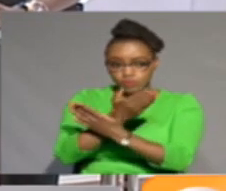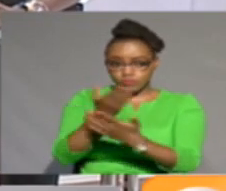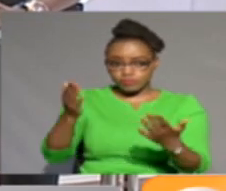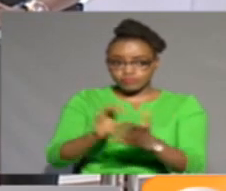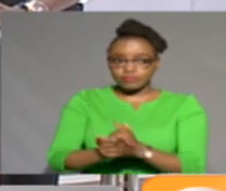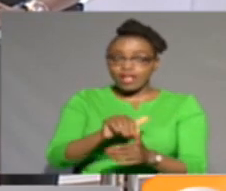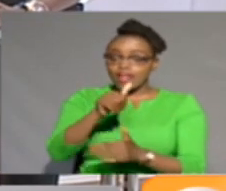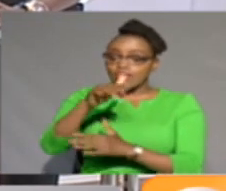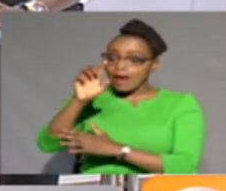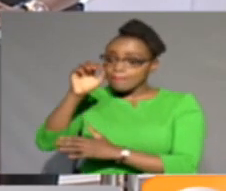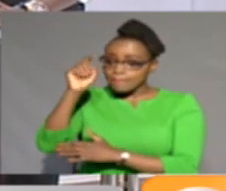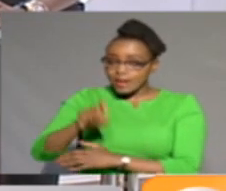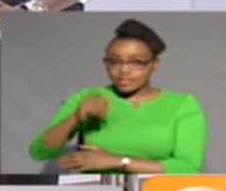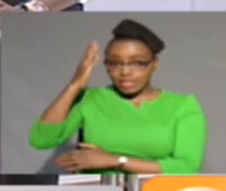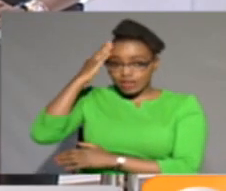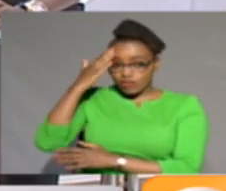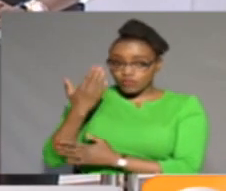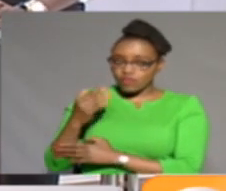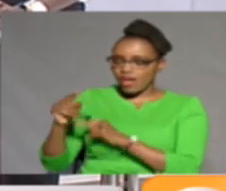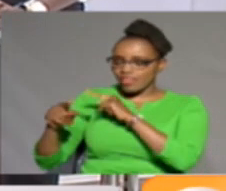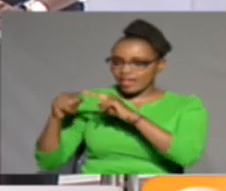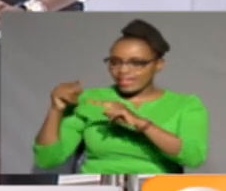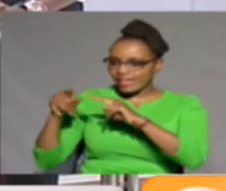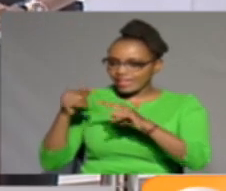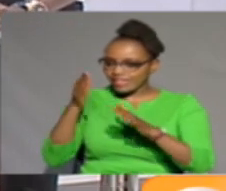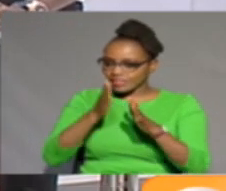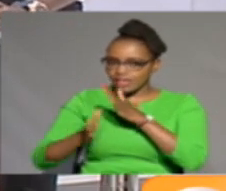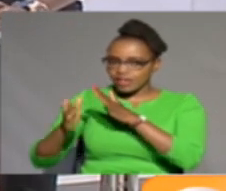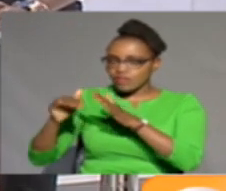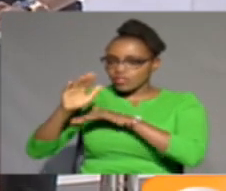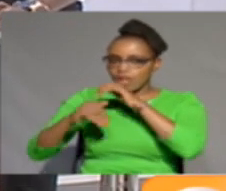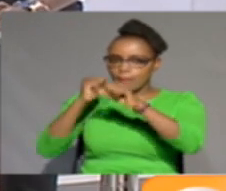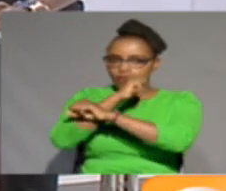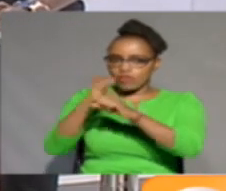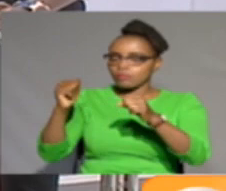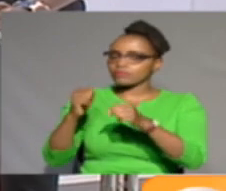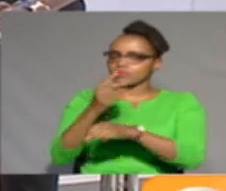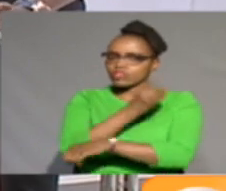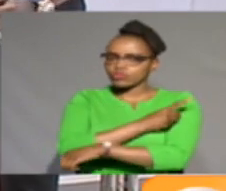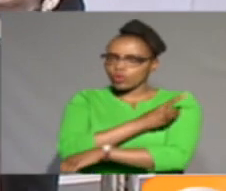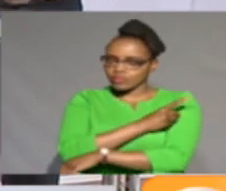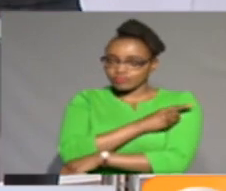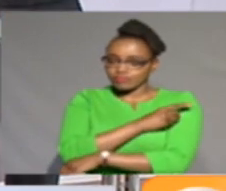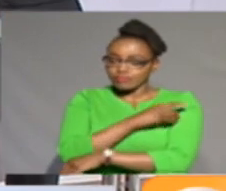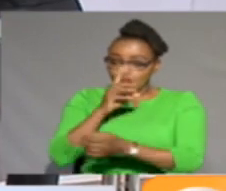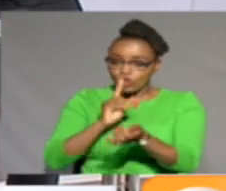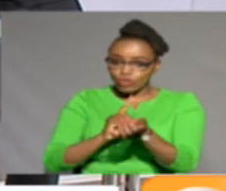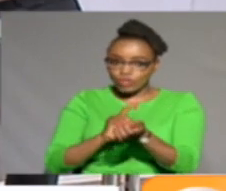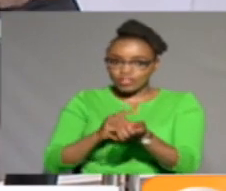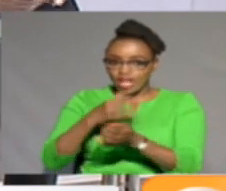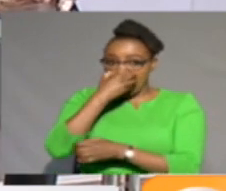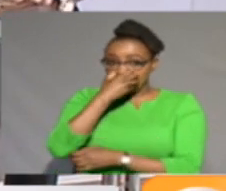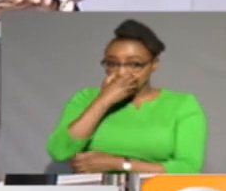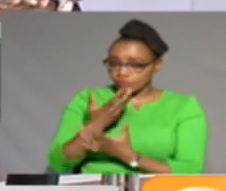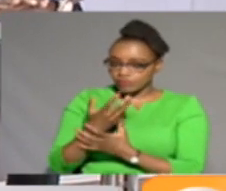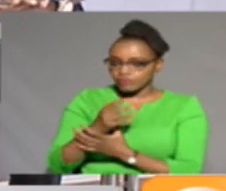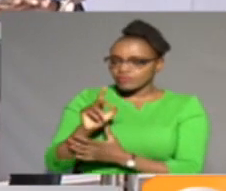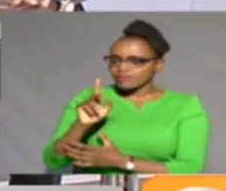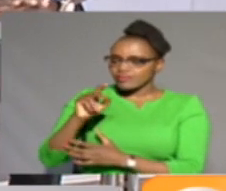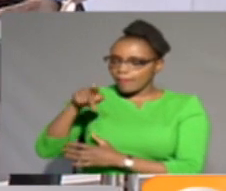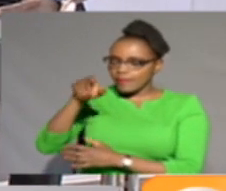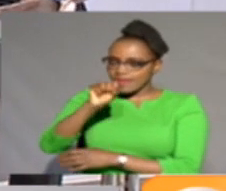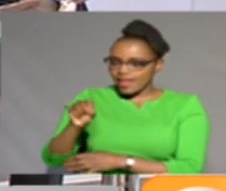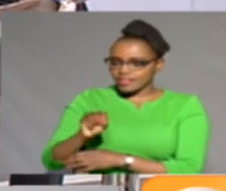Here's another thing that you must remember, the assassination claim of the Deputy President, Dr. William Ruto. So, Interior Principal Secretary Karanja